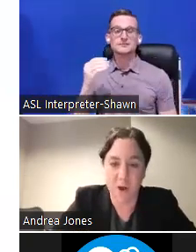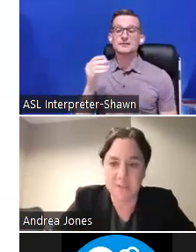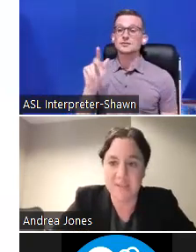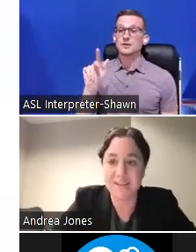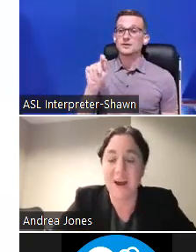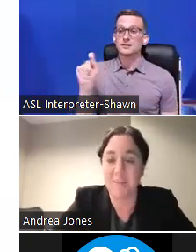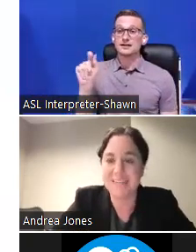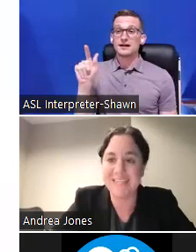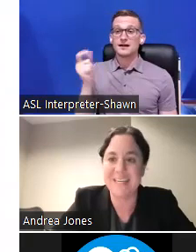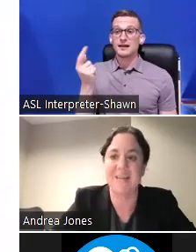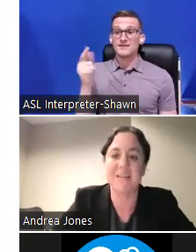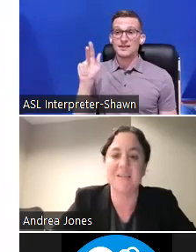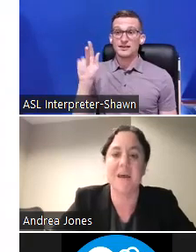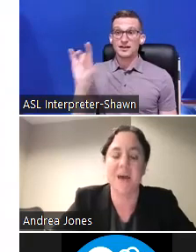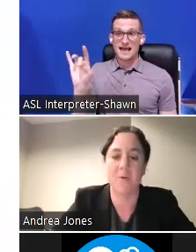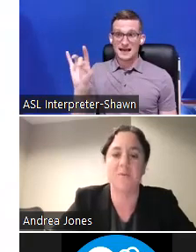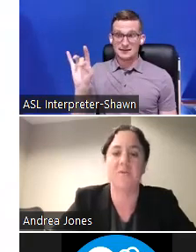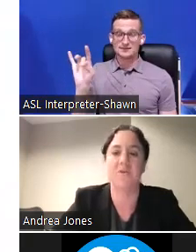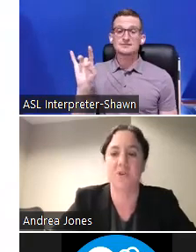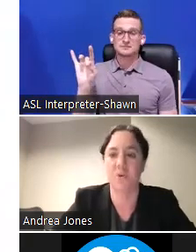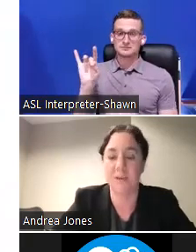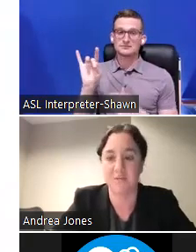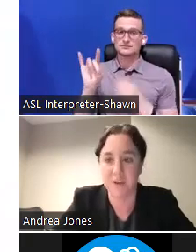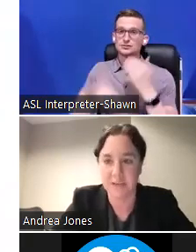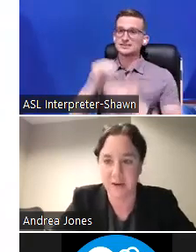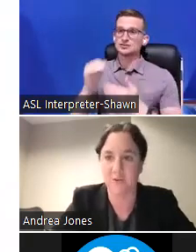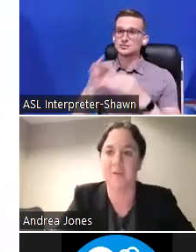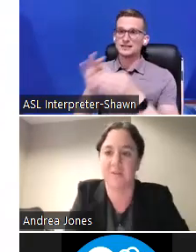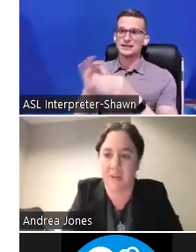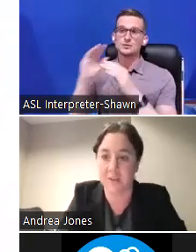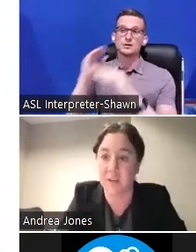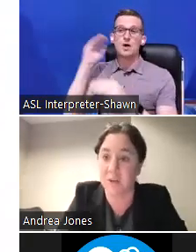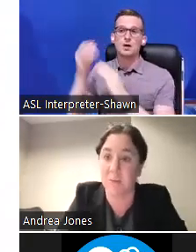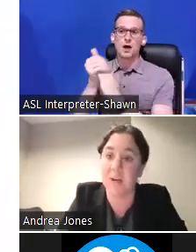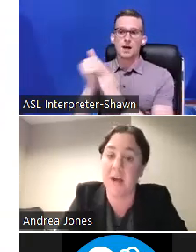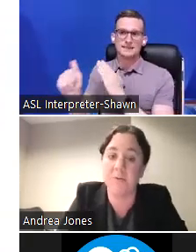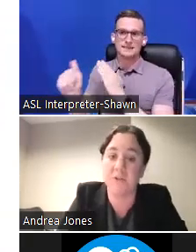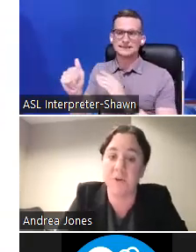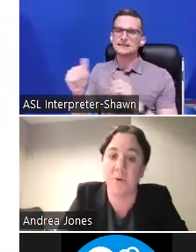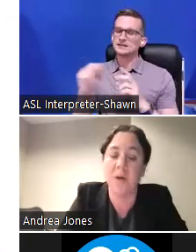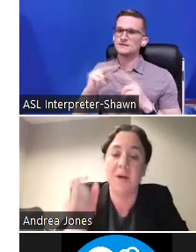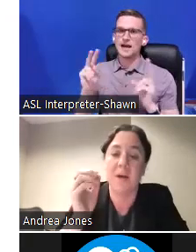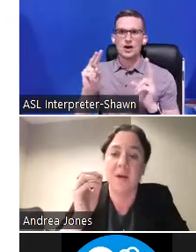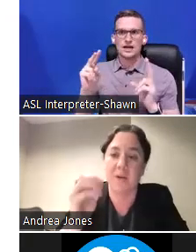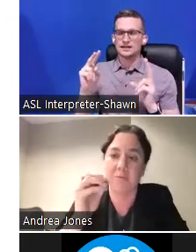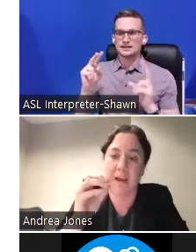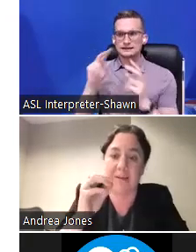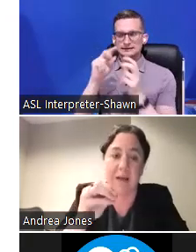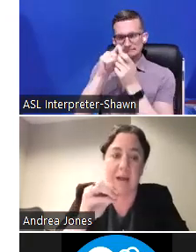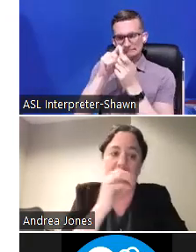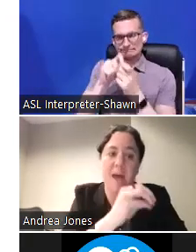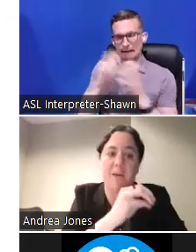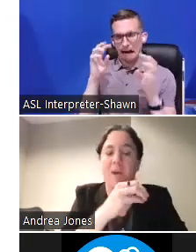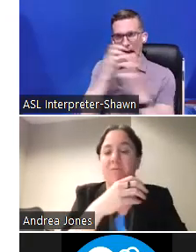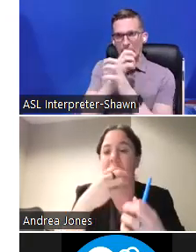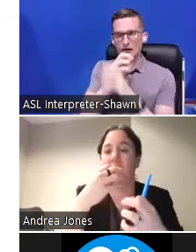adult competency. This helps to, it's a very technical piece of legislation, but it helps to clarify and